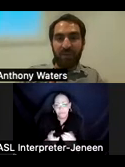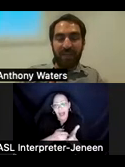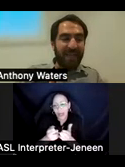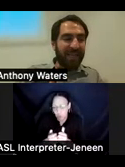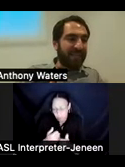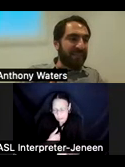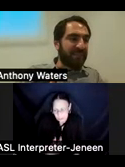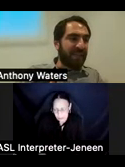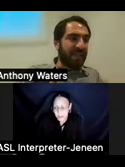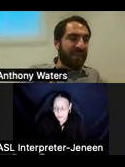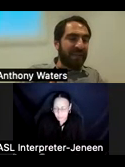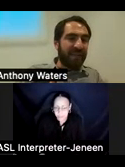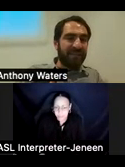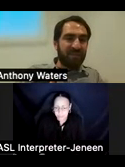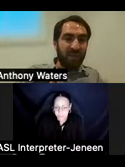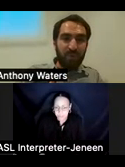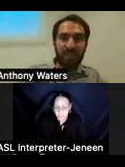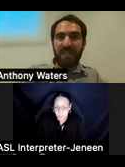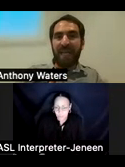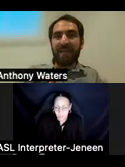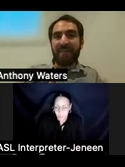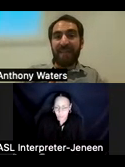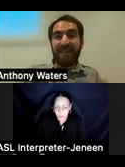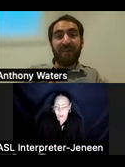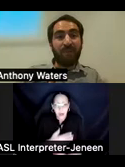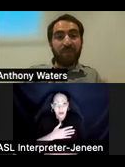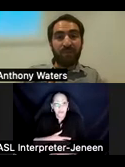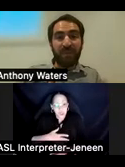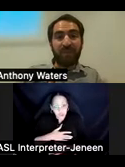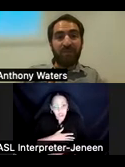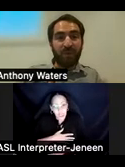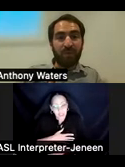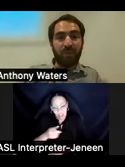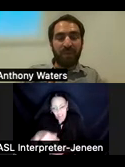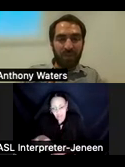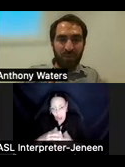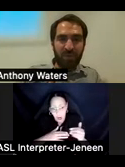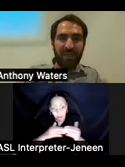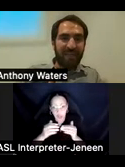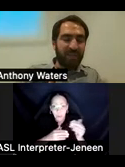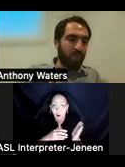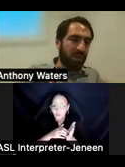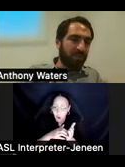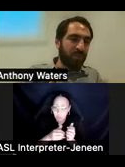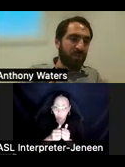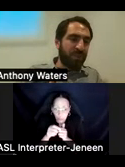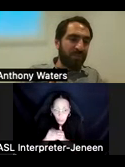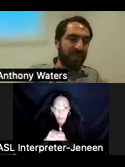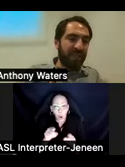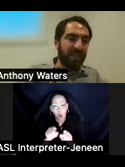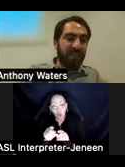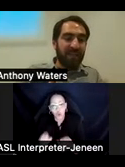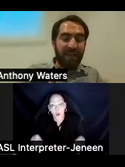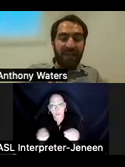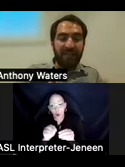you, and appreciate that they are comfortable feeling vulnerable with you. And the more comfortable you can